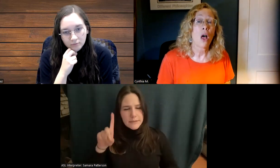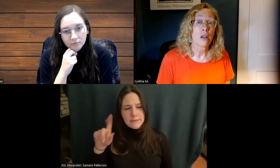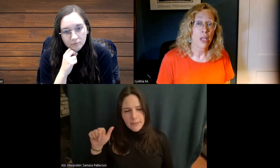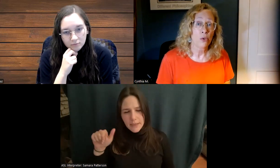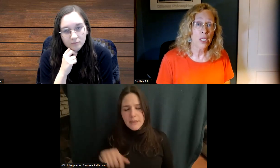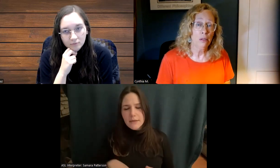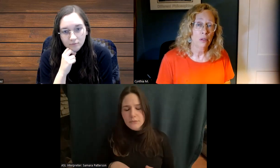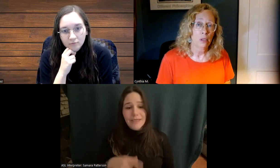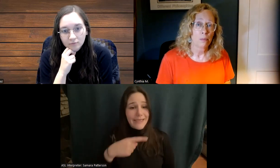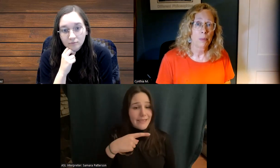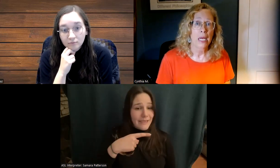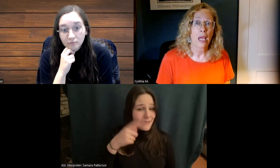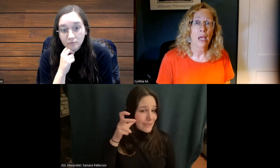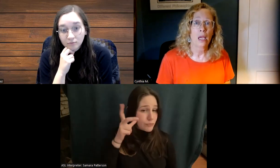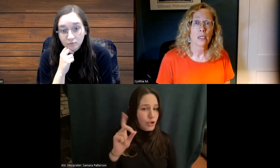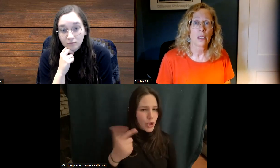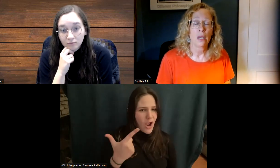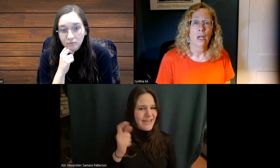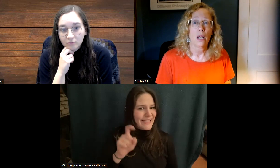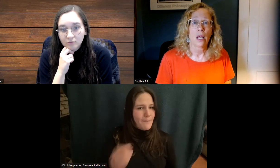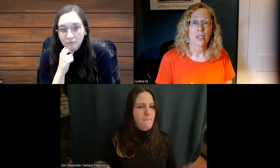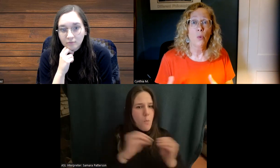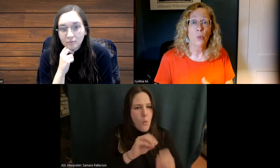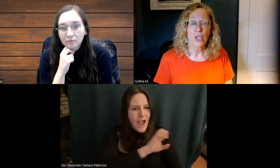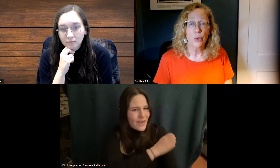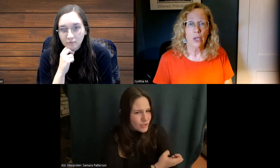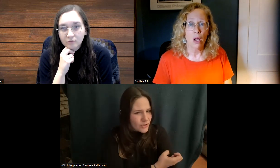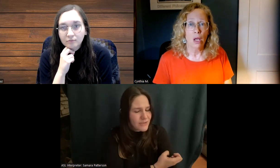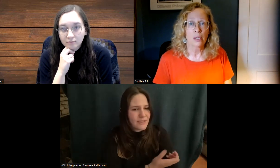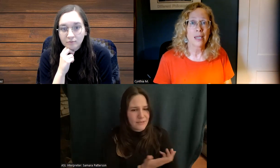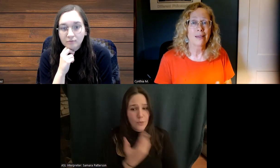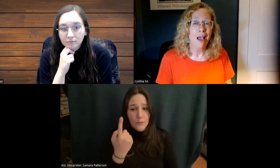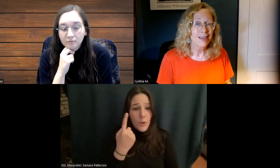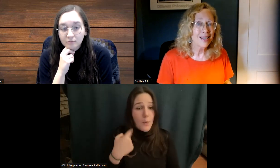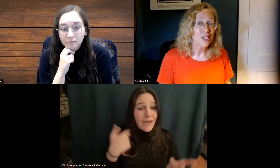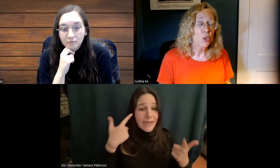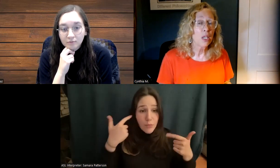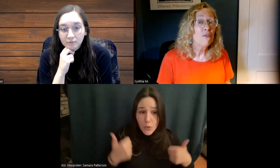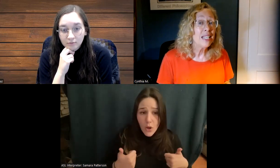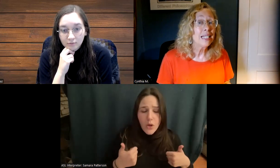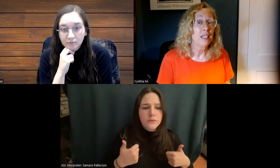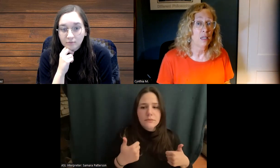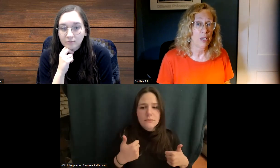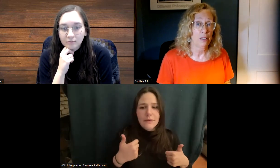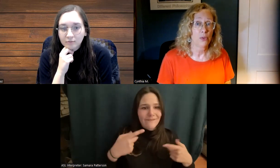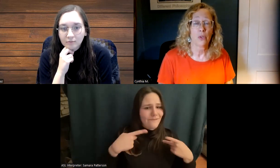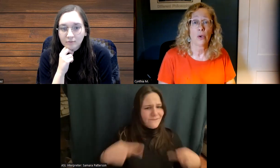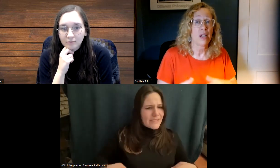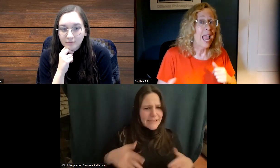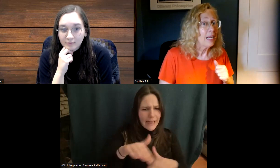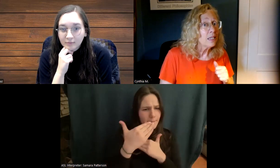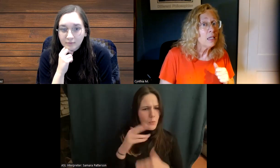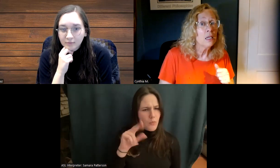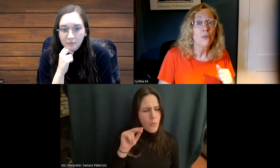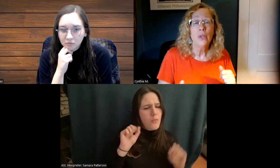a lot of energy because someone with hearing loss is not necessarily physically limited. So they're